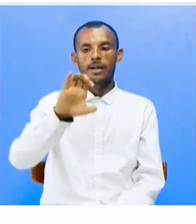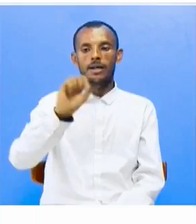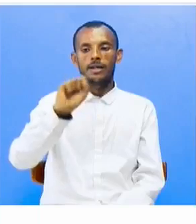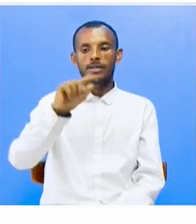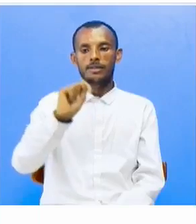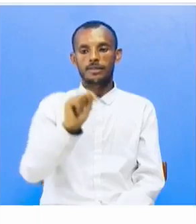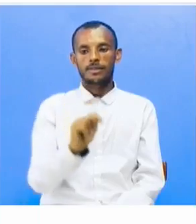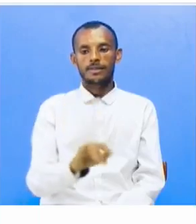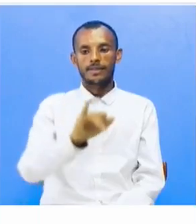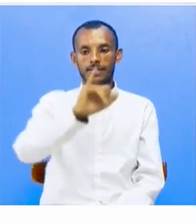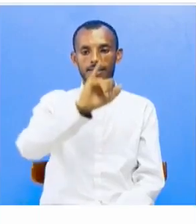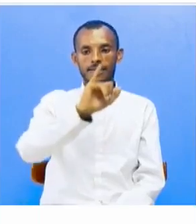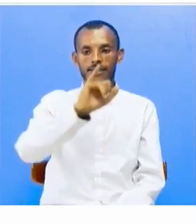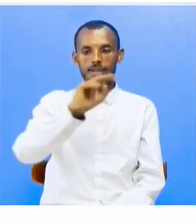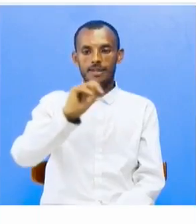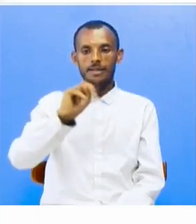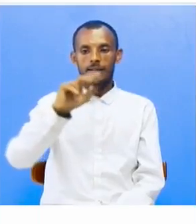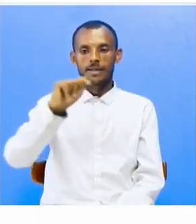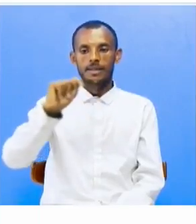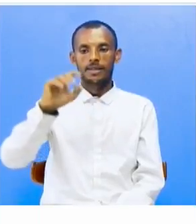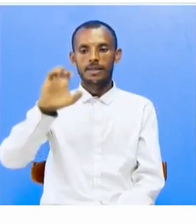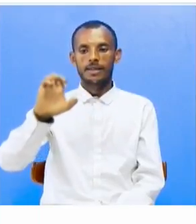interest.